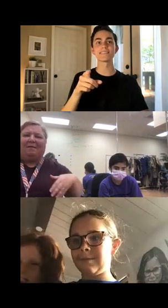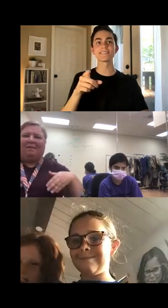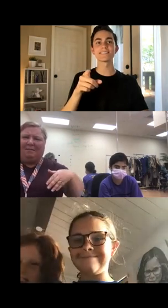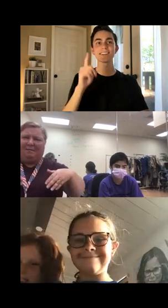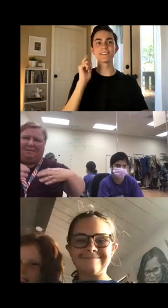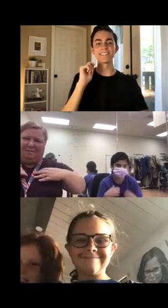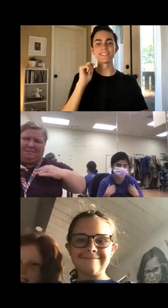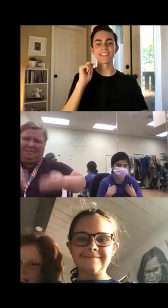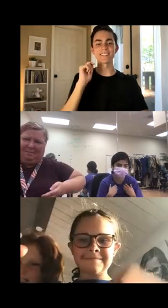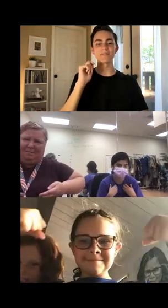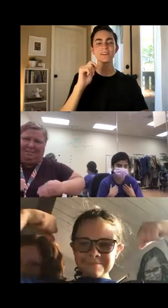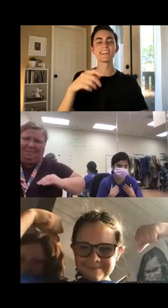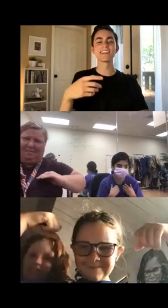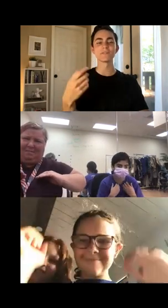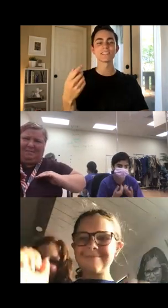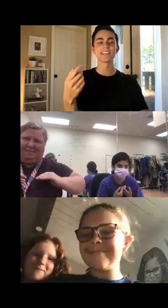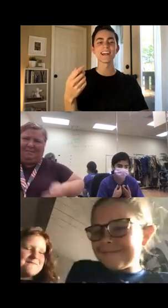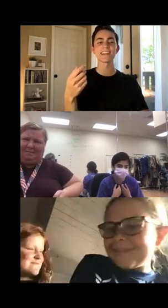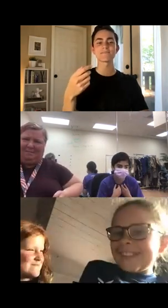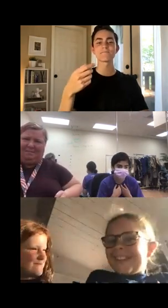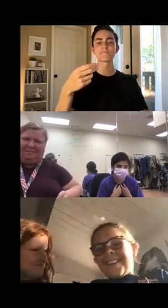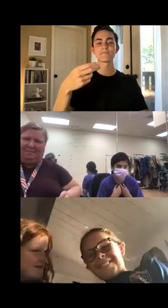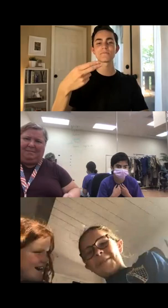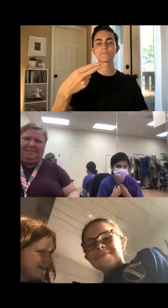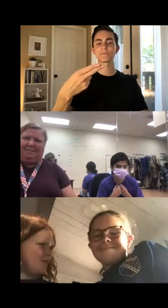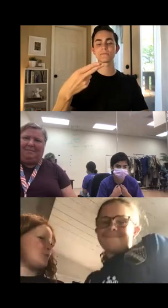Nice. There it is in the chat. Nice job, Quinn. We'll see that again.